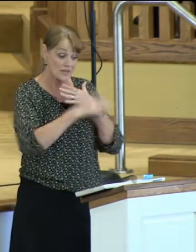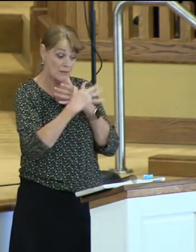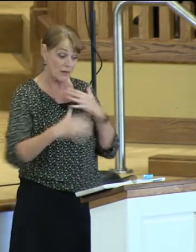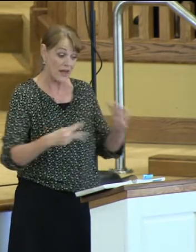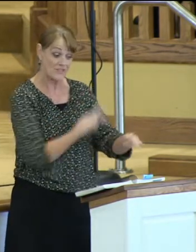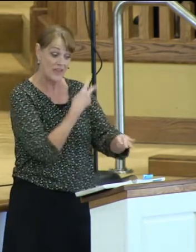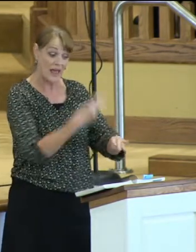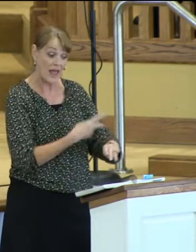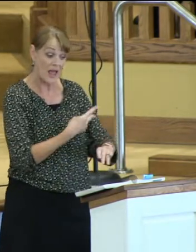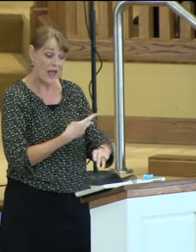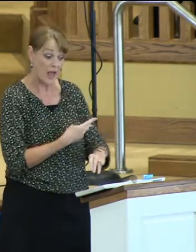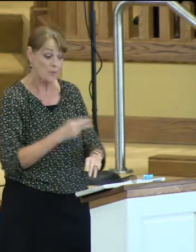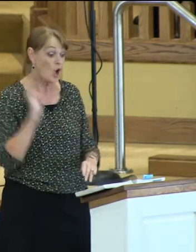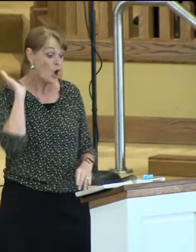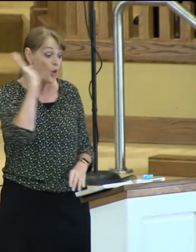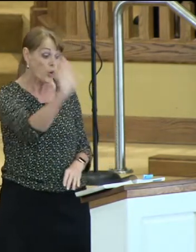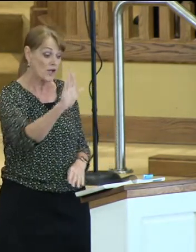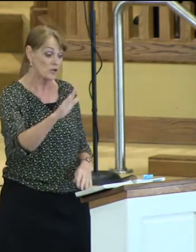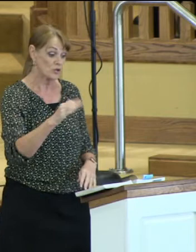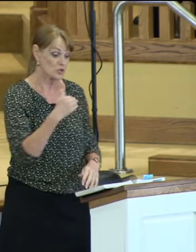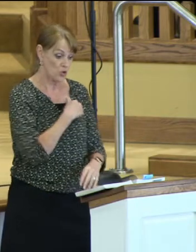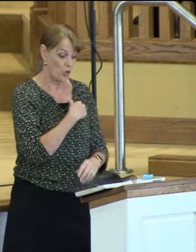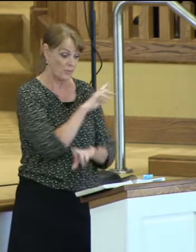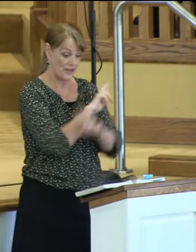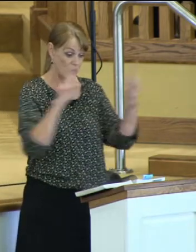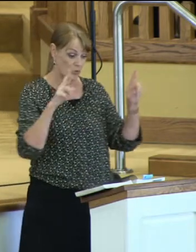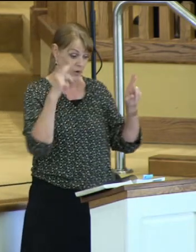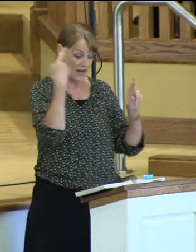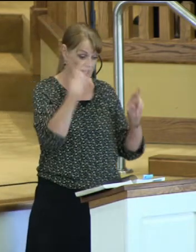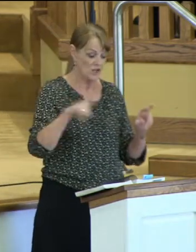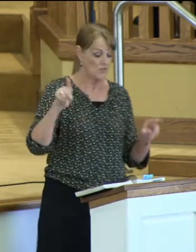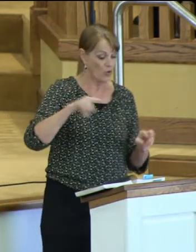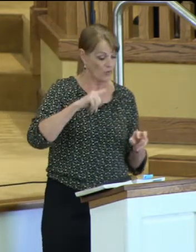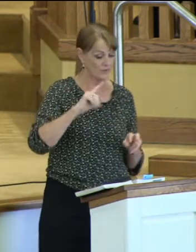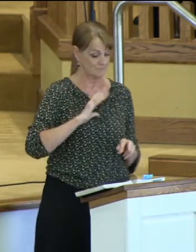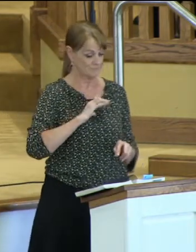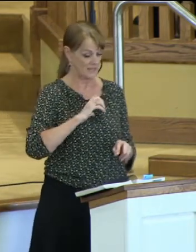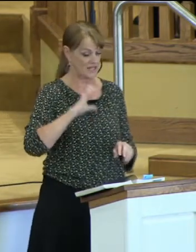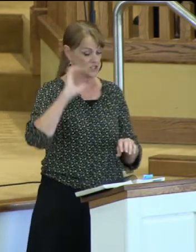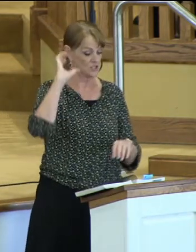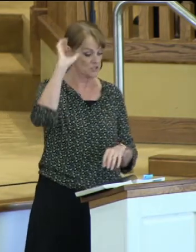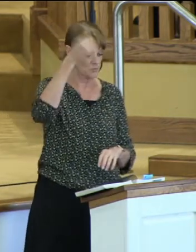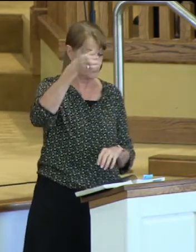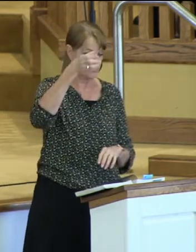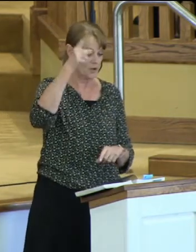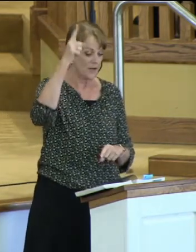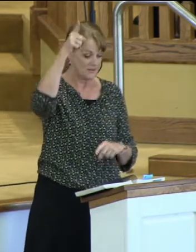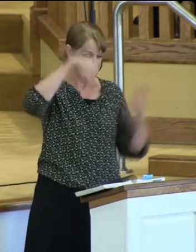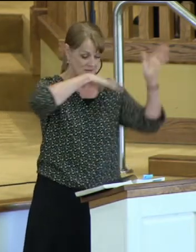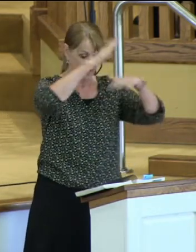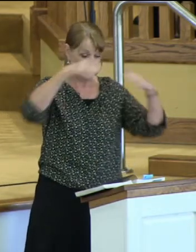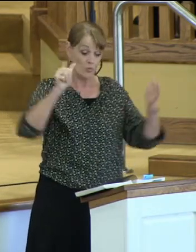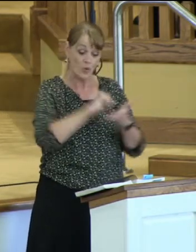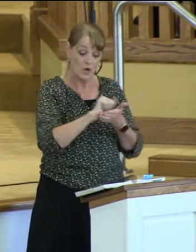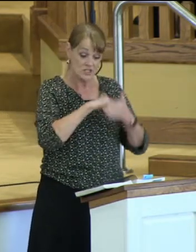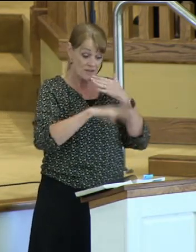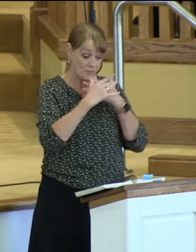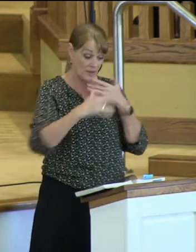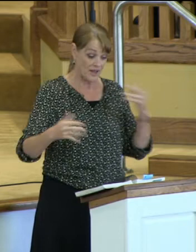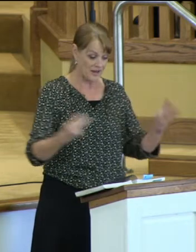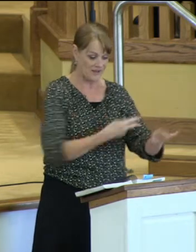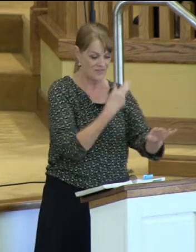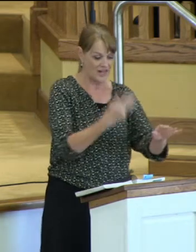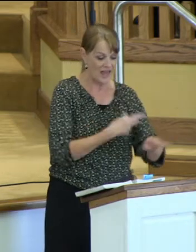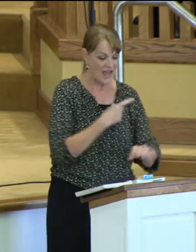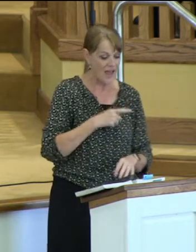blood of the Lamb? Will your soul be ready for the mansion's bride and be washed in the